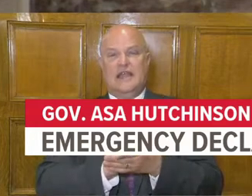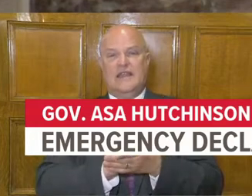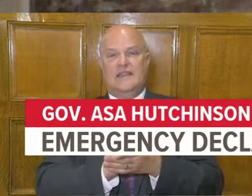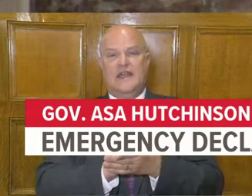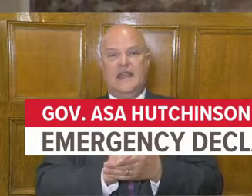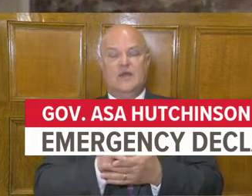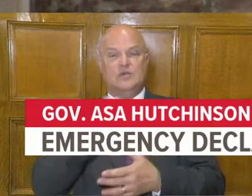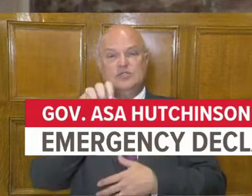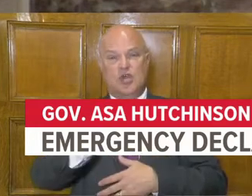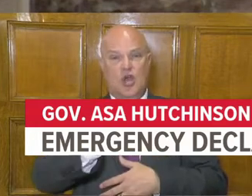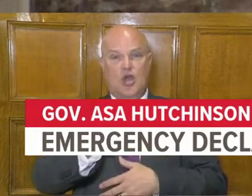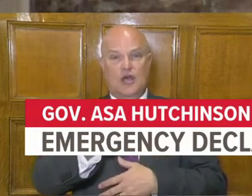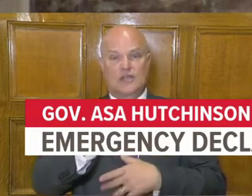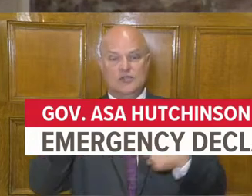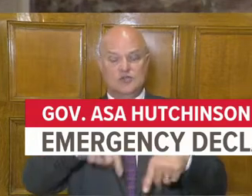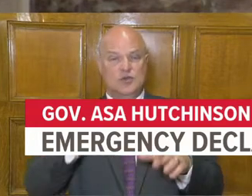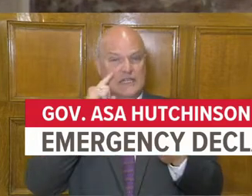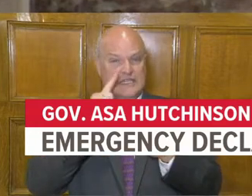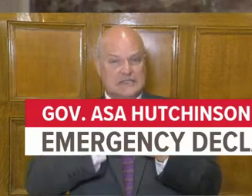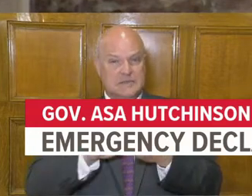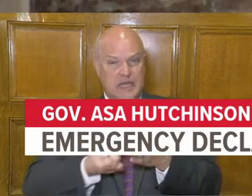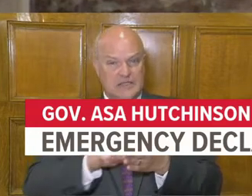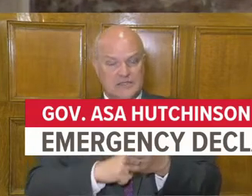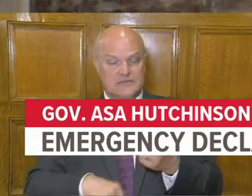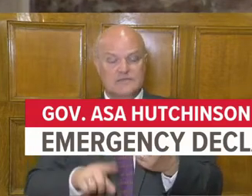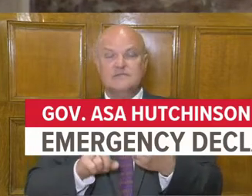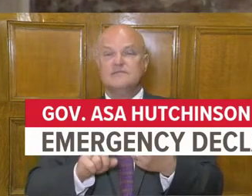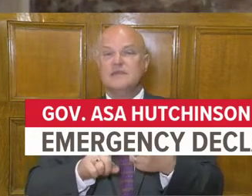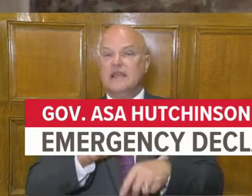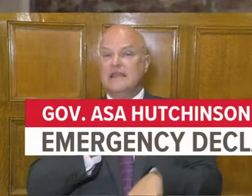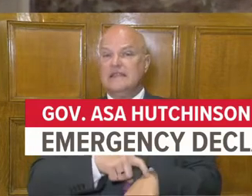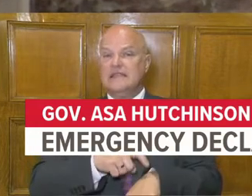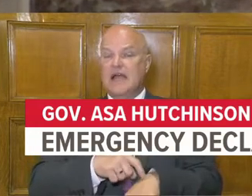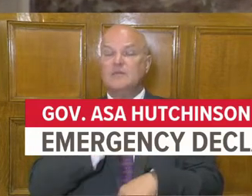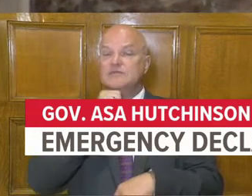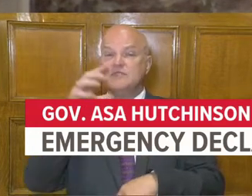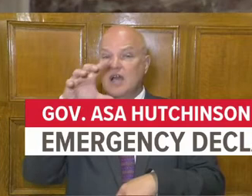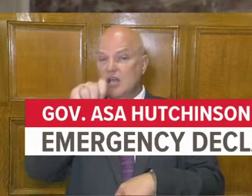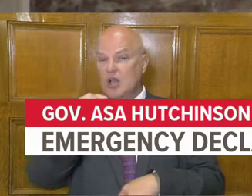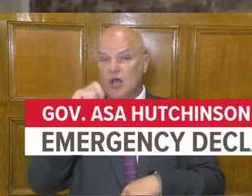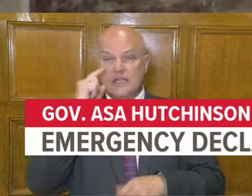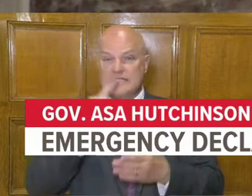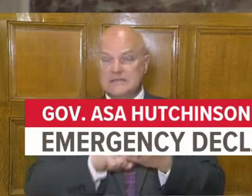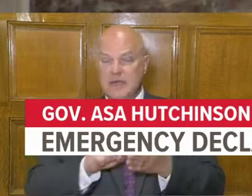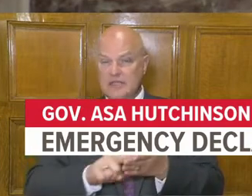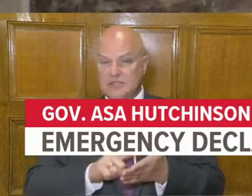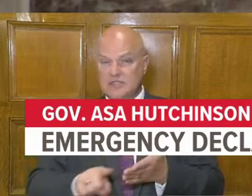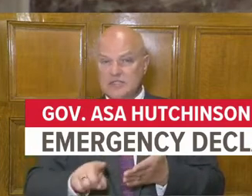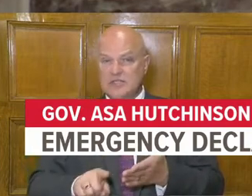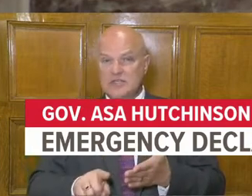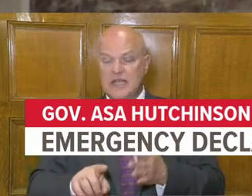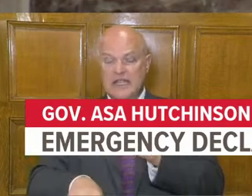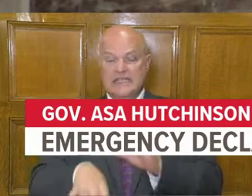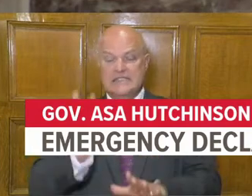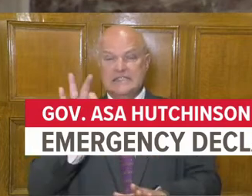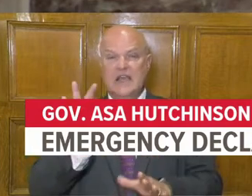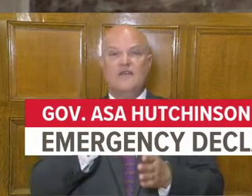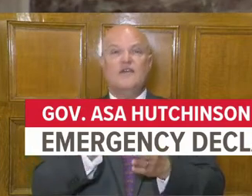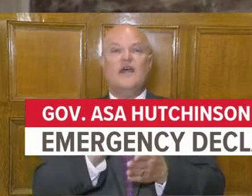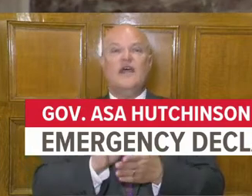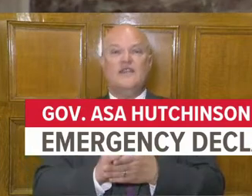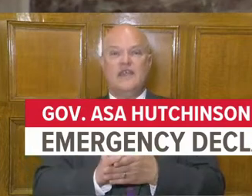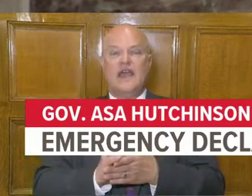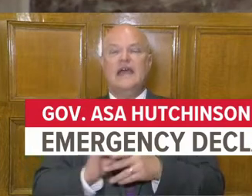it was caught in an inspection, and secondly, the time that it was not caught in an inspection and discovered that there